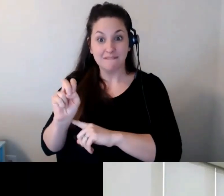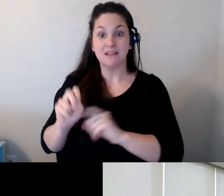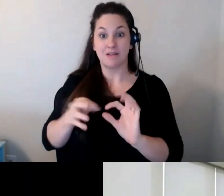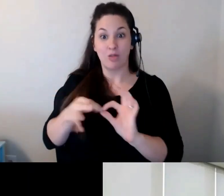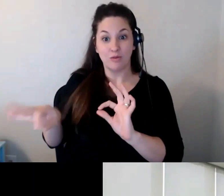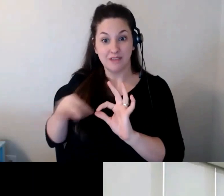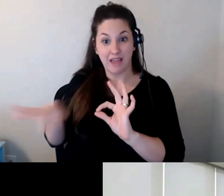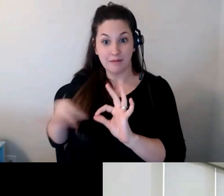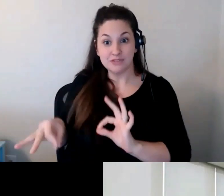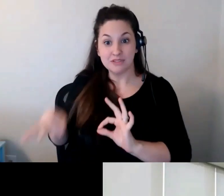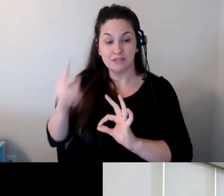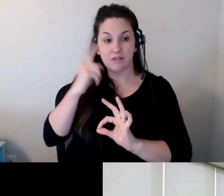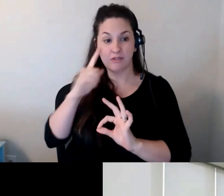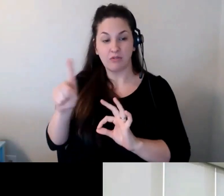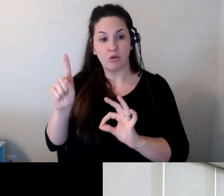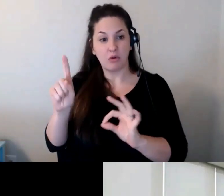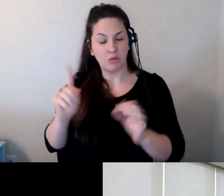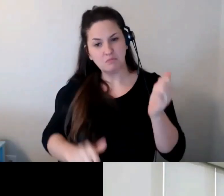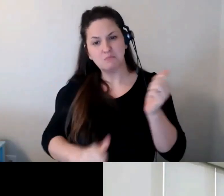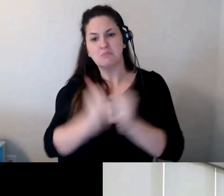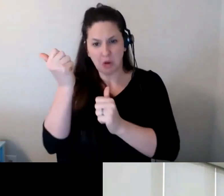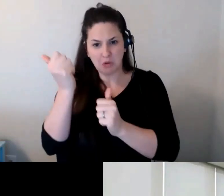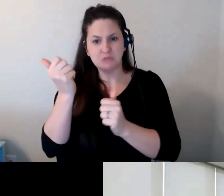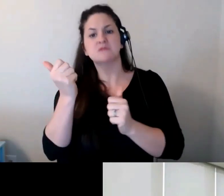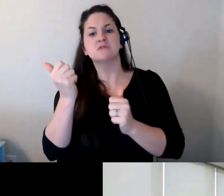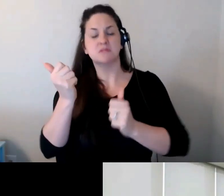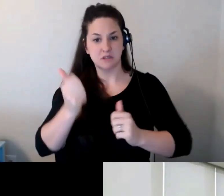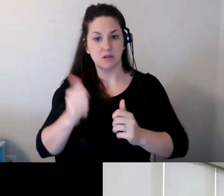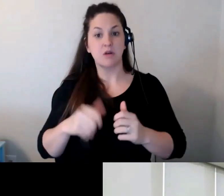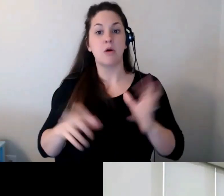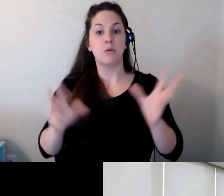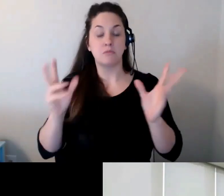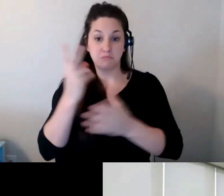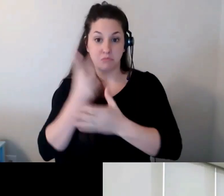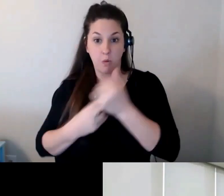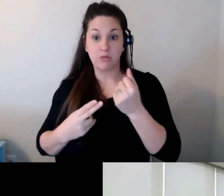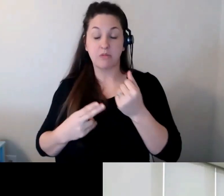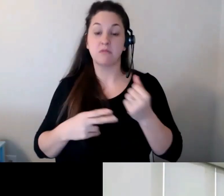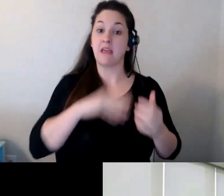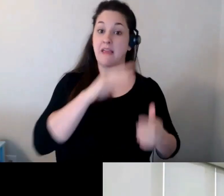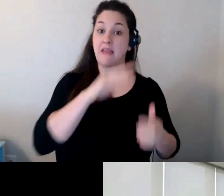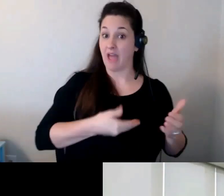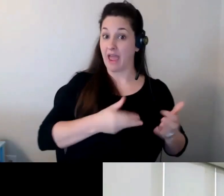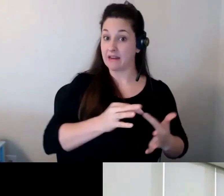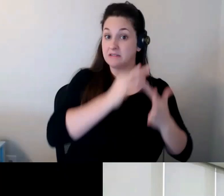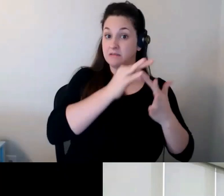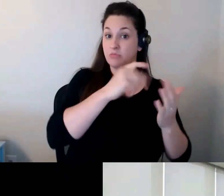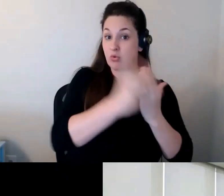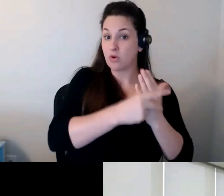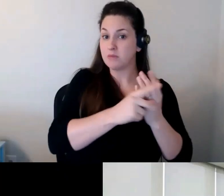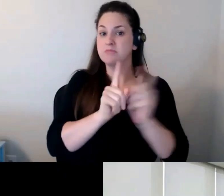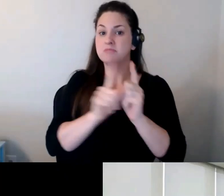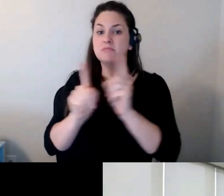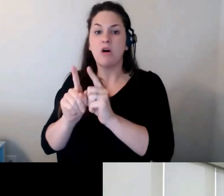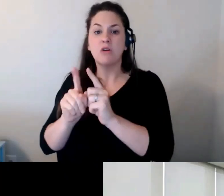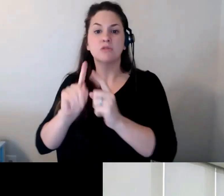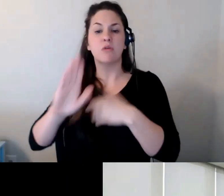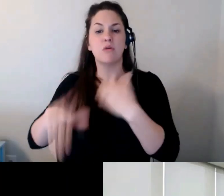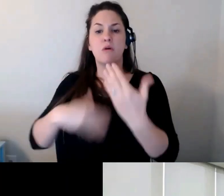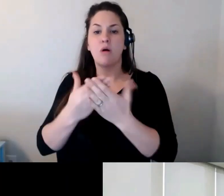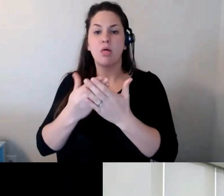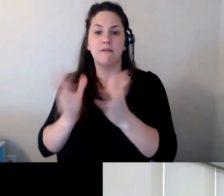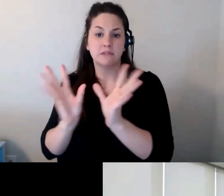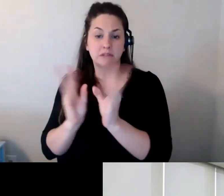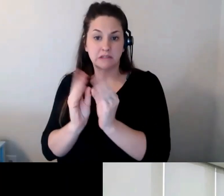the largest proportion of our both invited programs and all of our sessions.